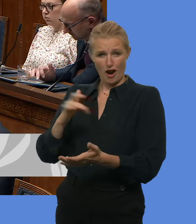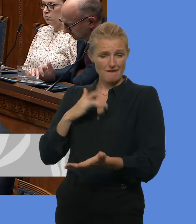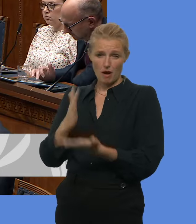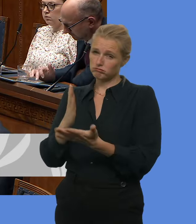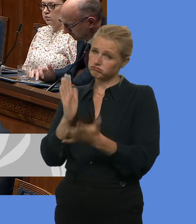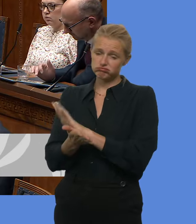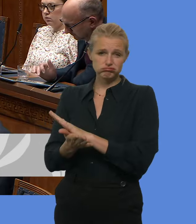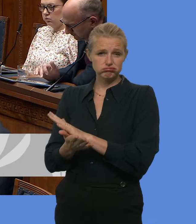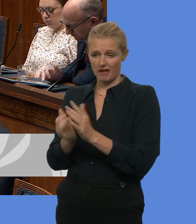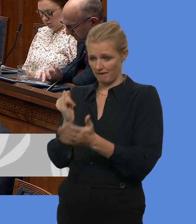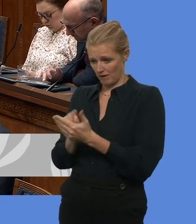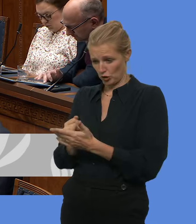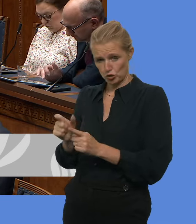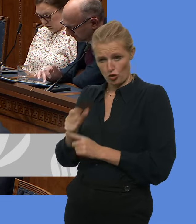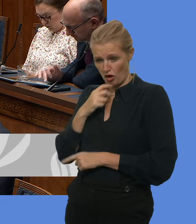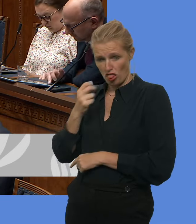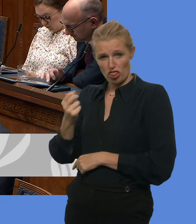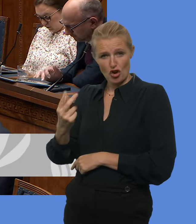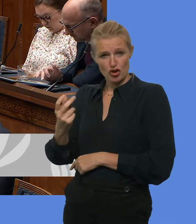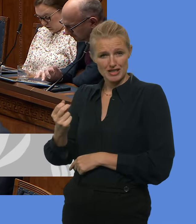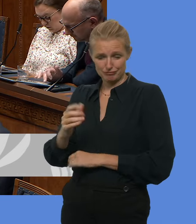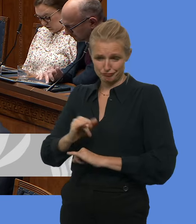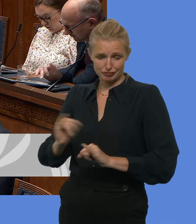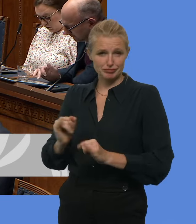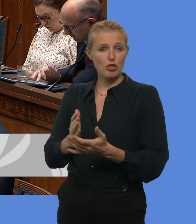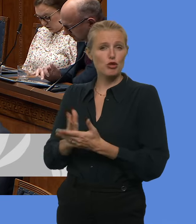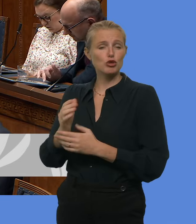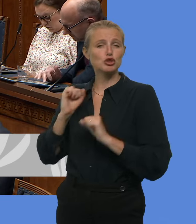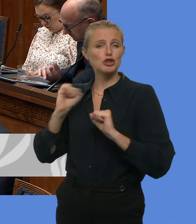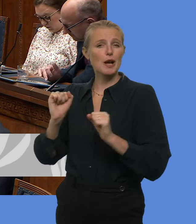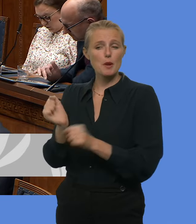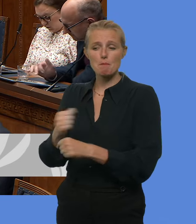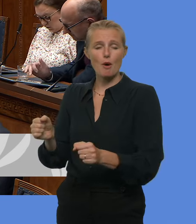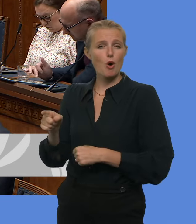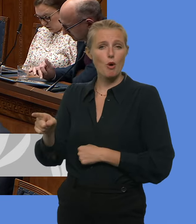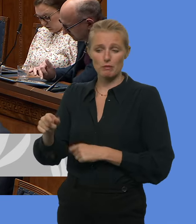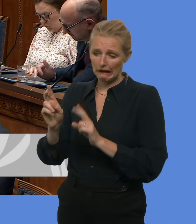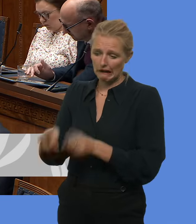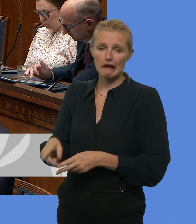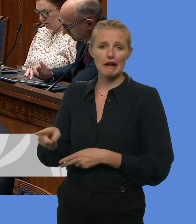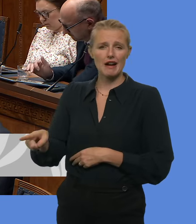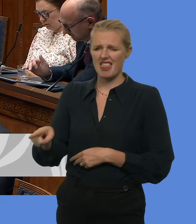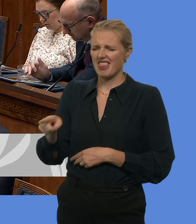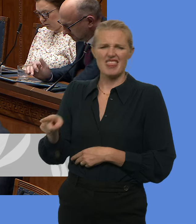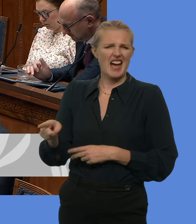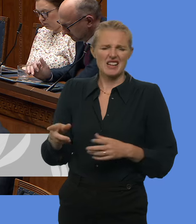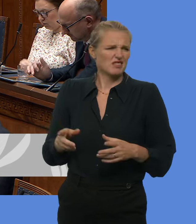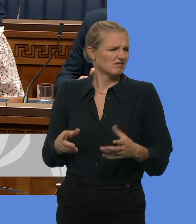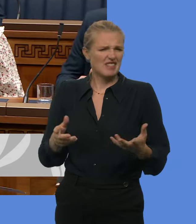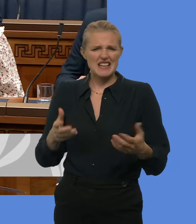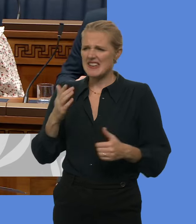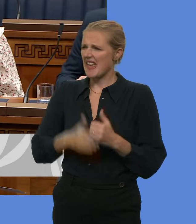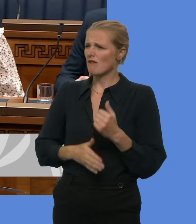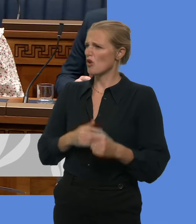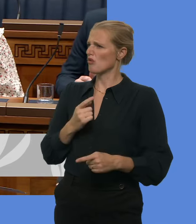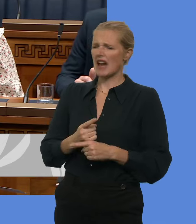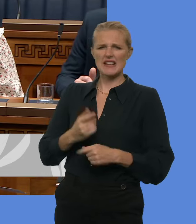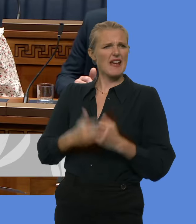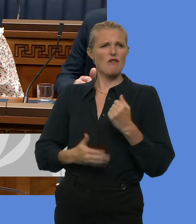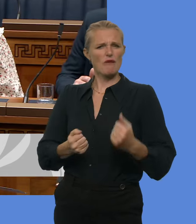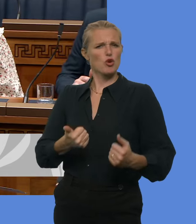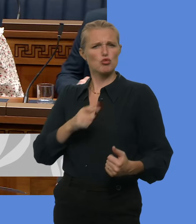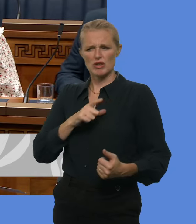in that sectarian Shankill bomb, something that could not be justified and should not be justified by anyone. But ultimately, this was